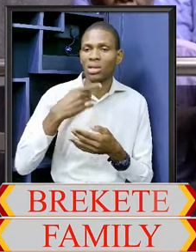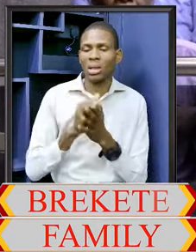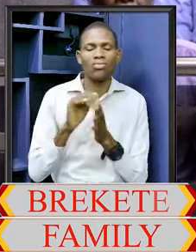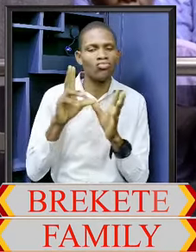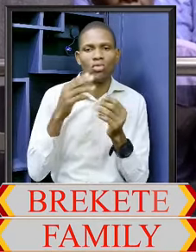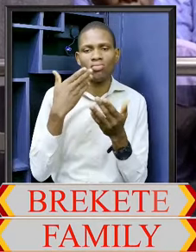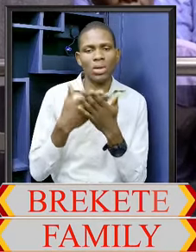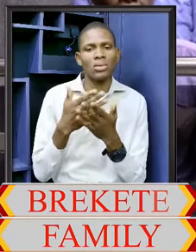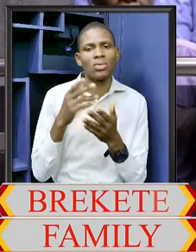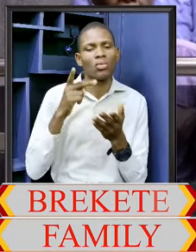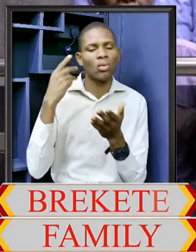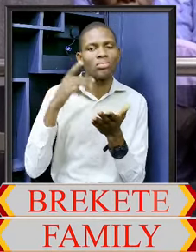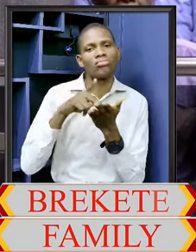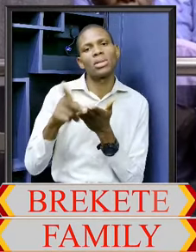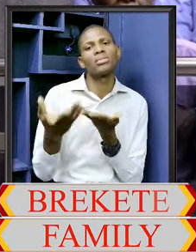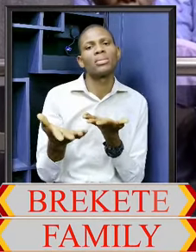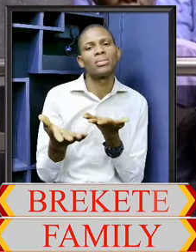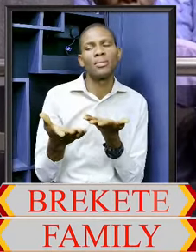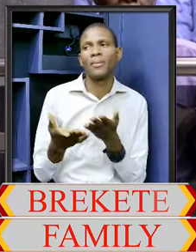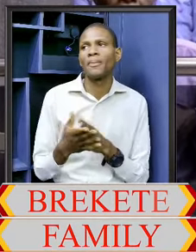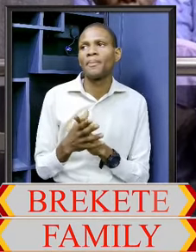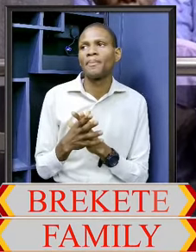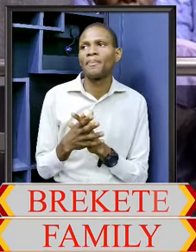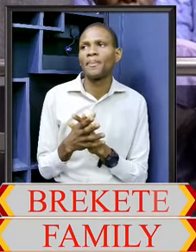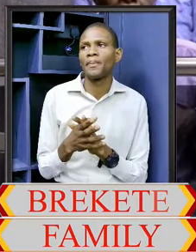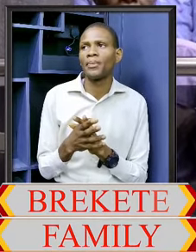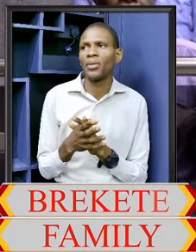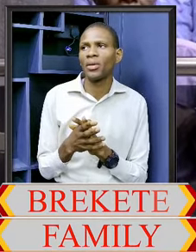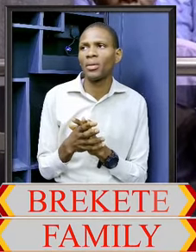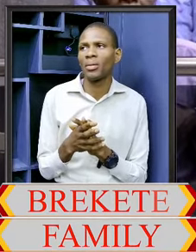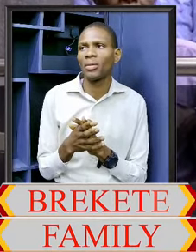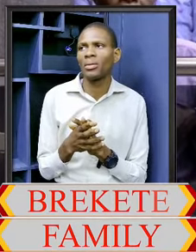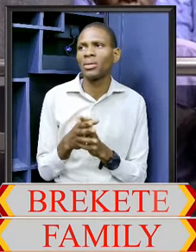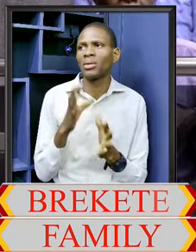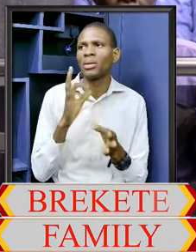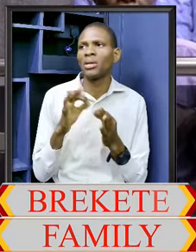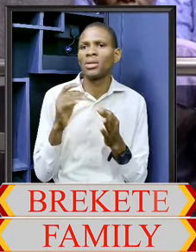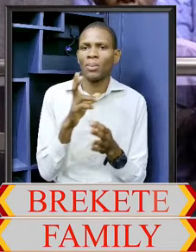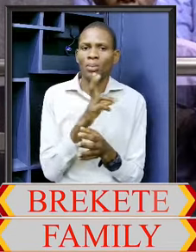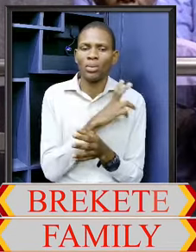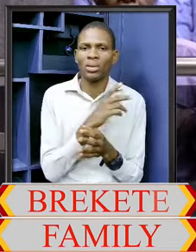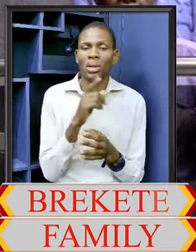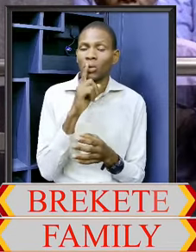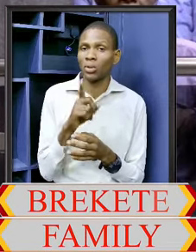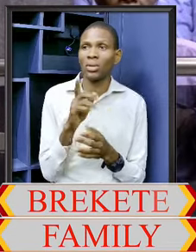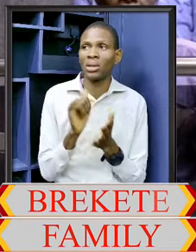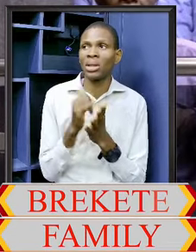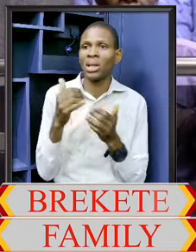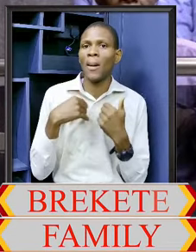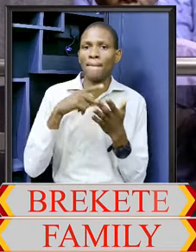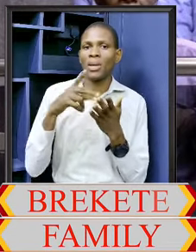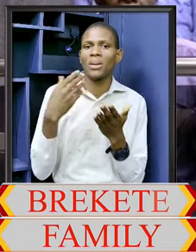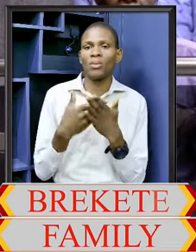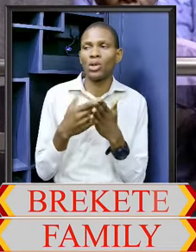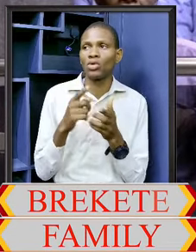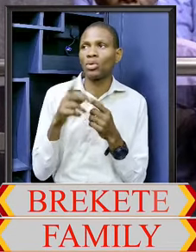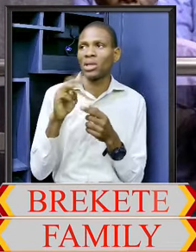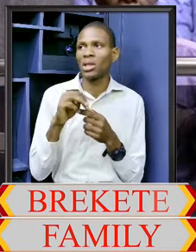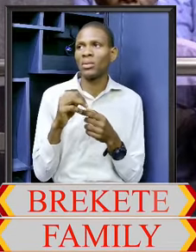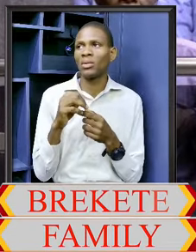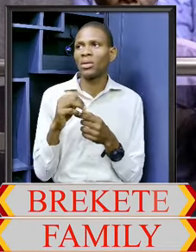money was paid into his account. But if the police are sure that they have paid the money to